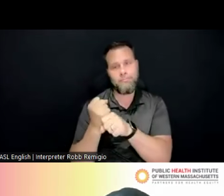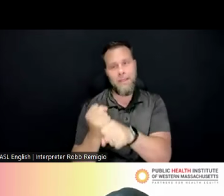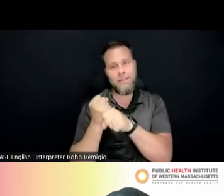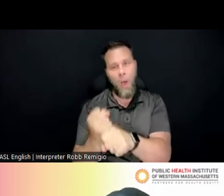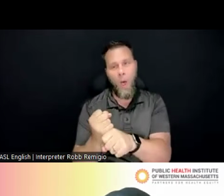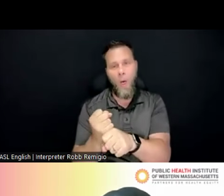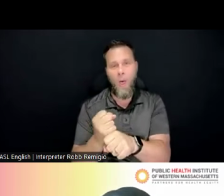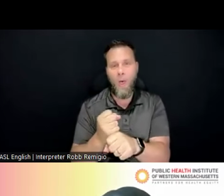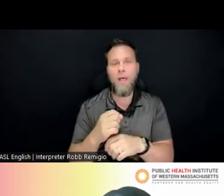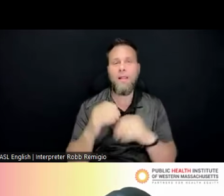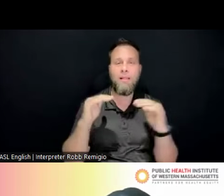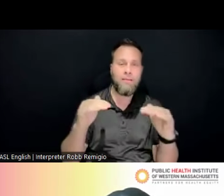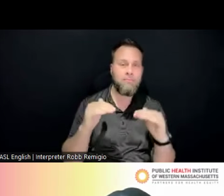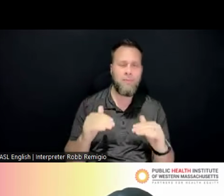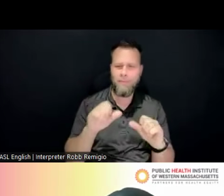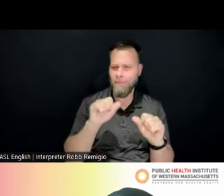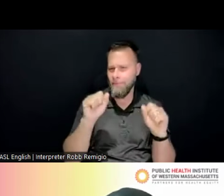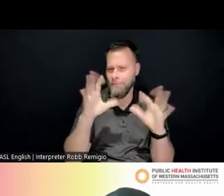like 10 more seconds.